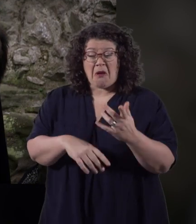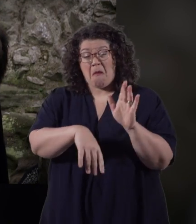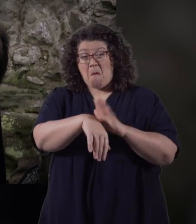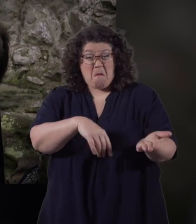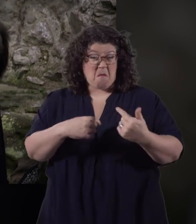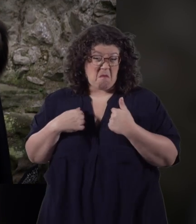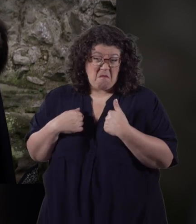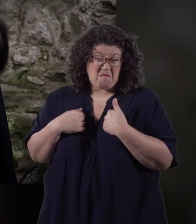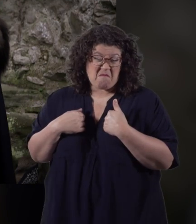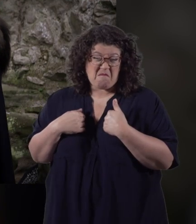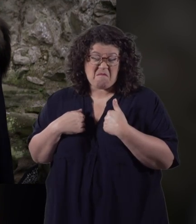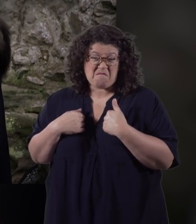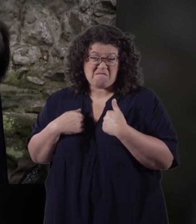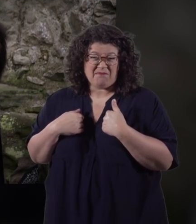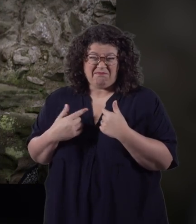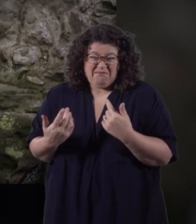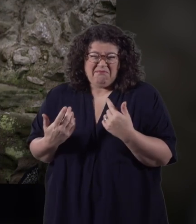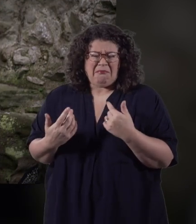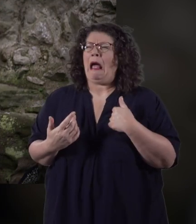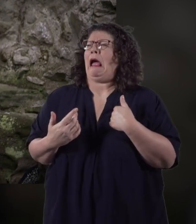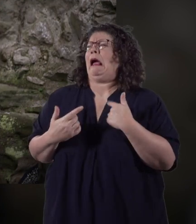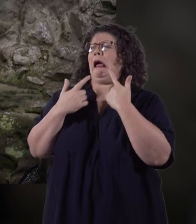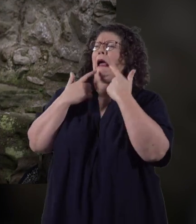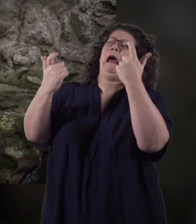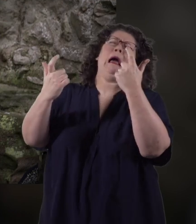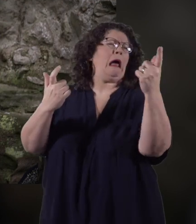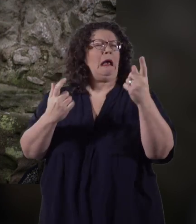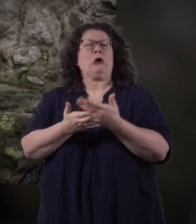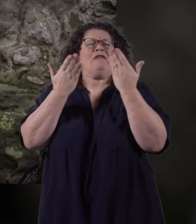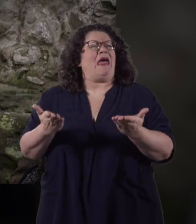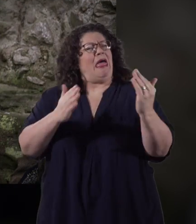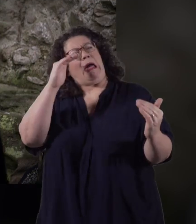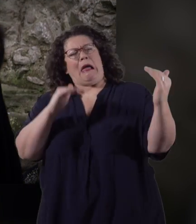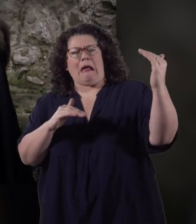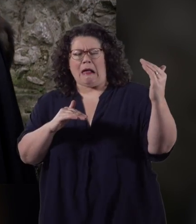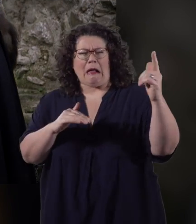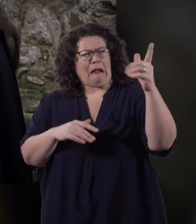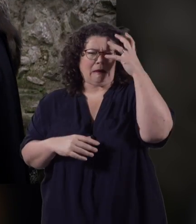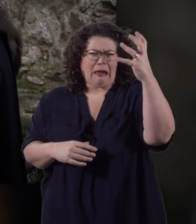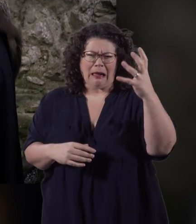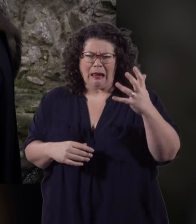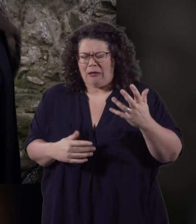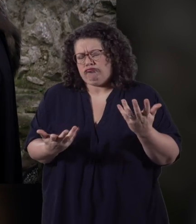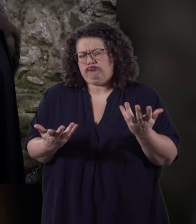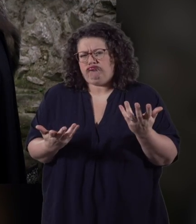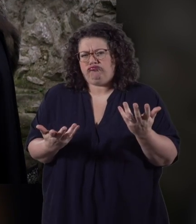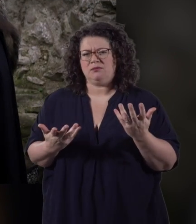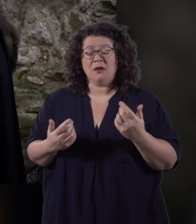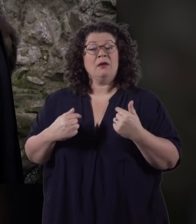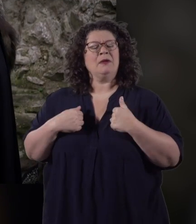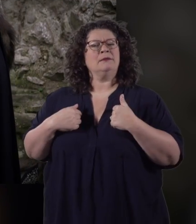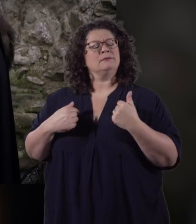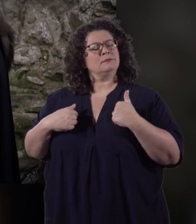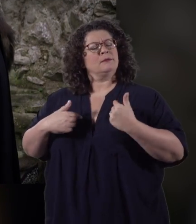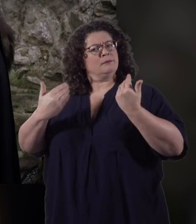But such things do not matter to me. I do not cry out at the injustice because the king does not look upon me with favor. For